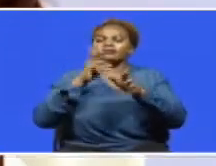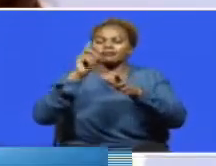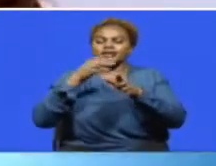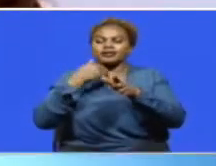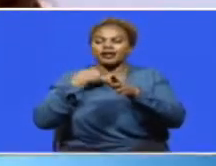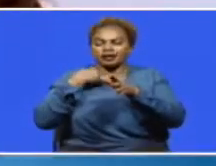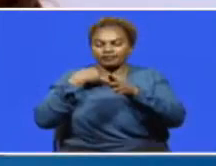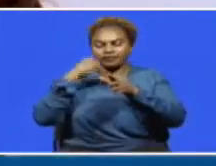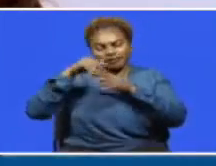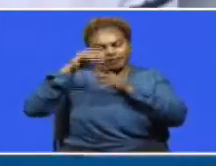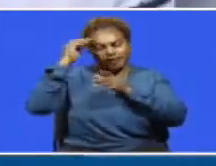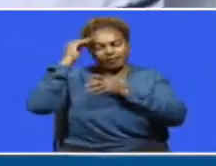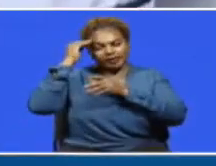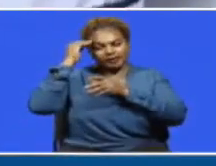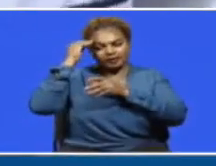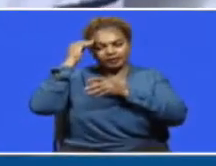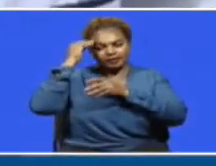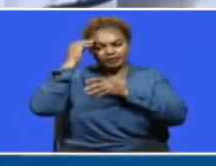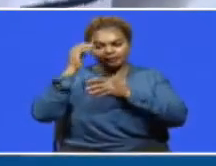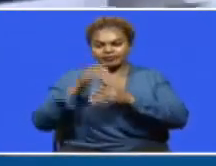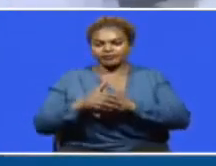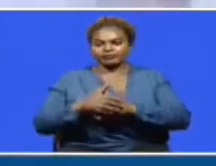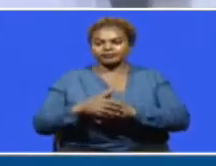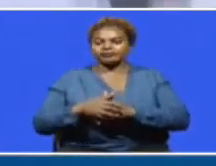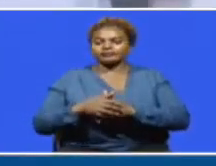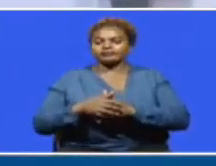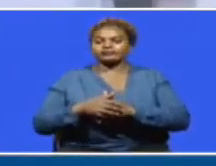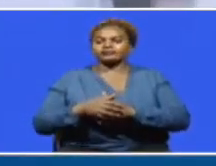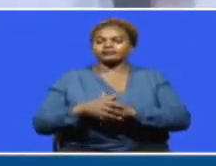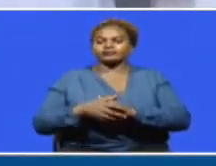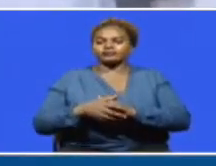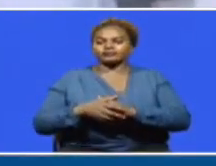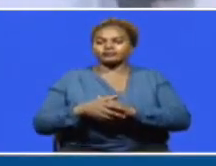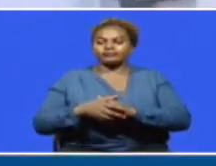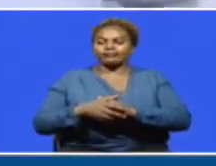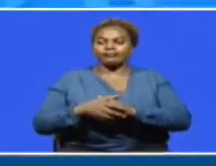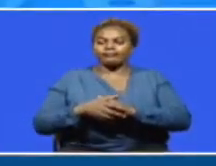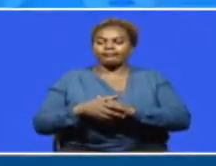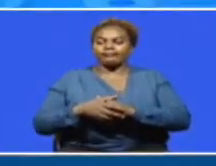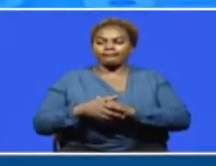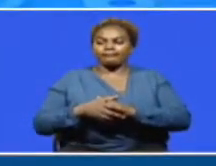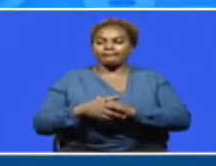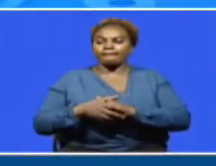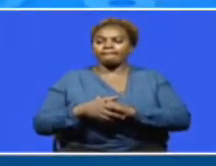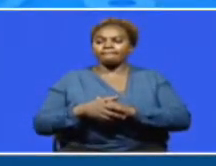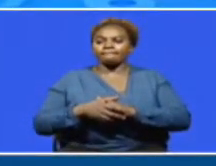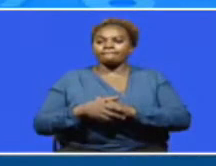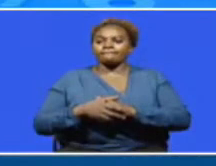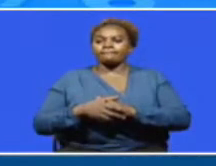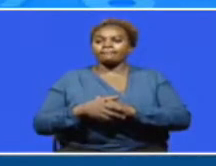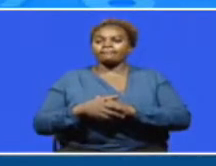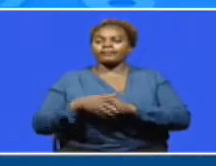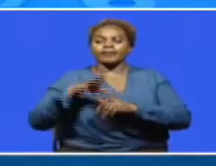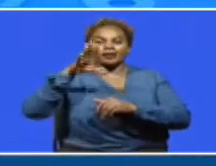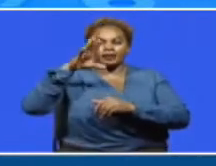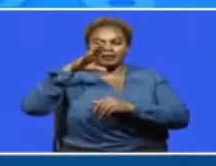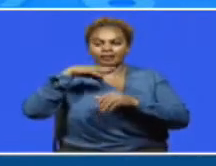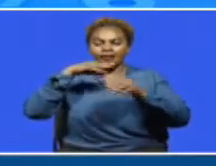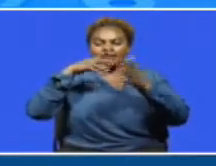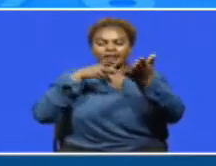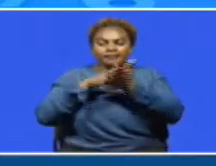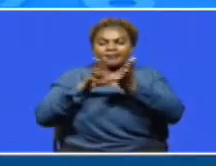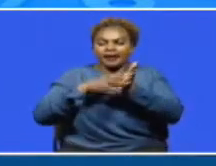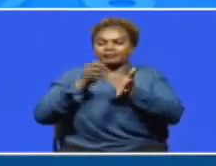have, their mindsets on. Brian George Otieno, KTN News, Nairobi. Now, in the quest to unravel